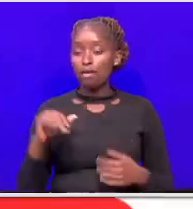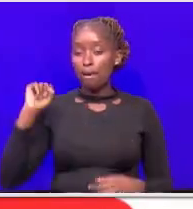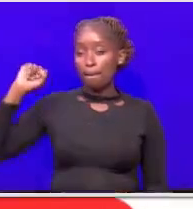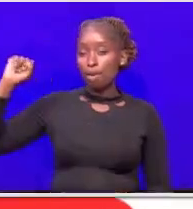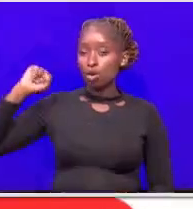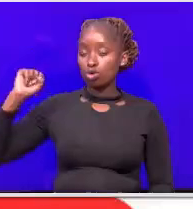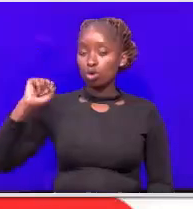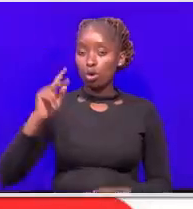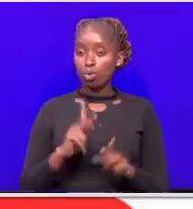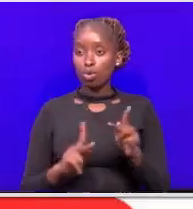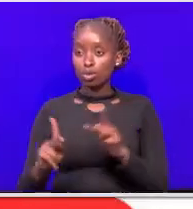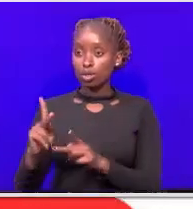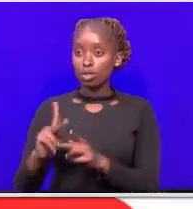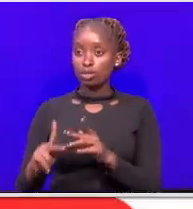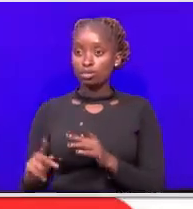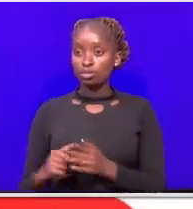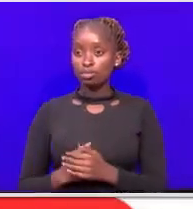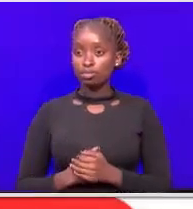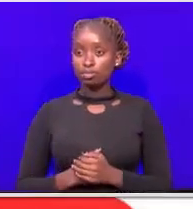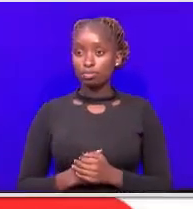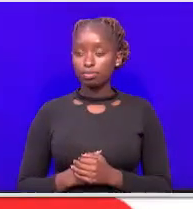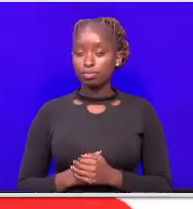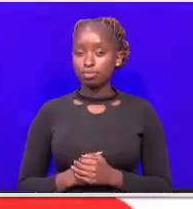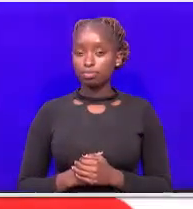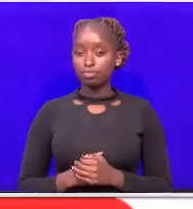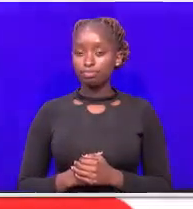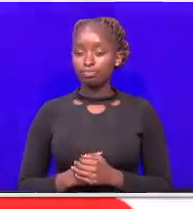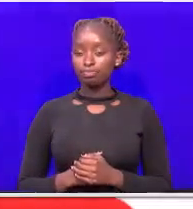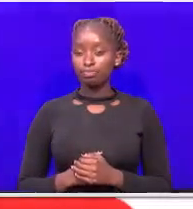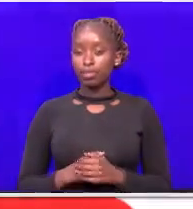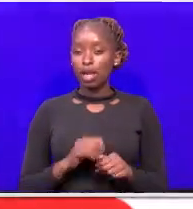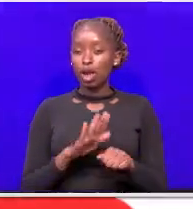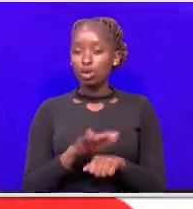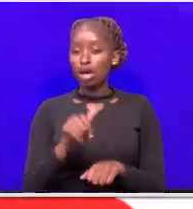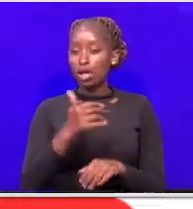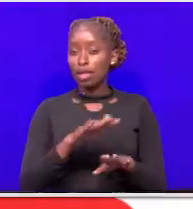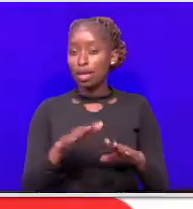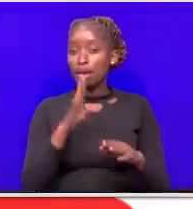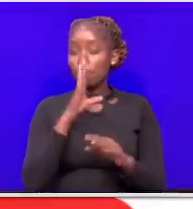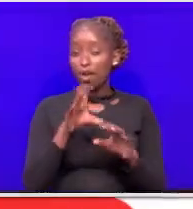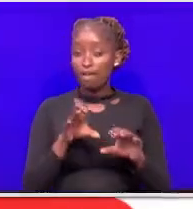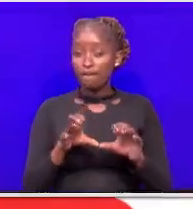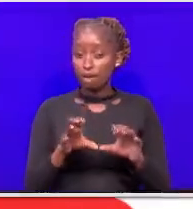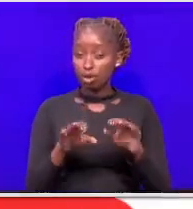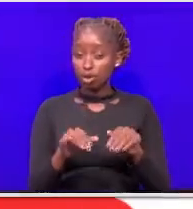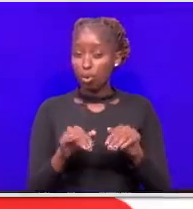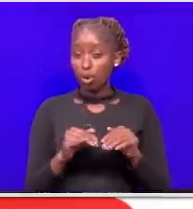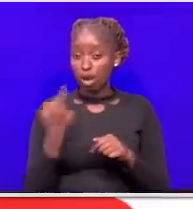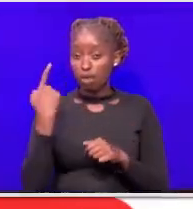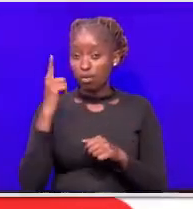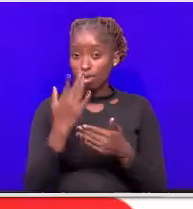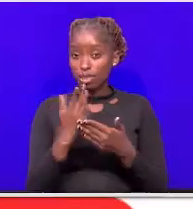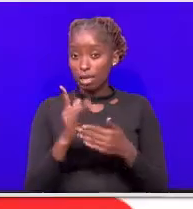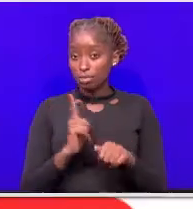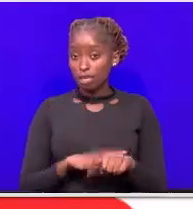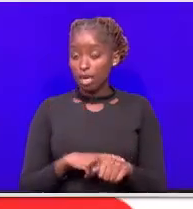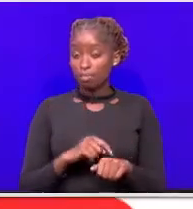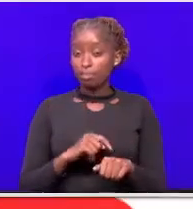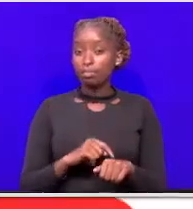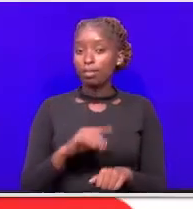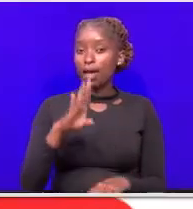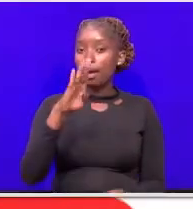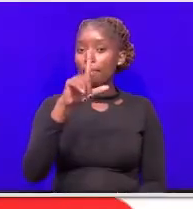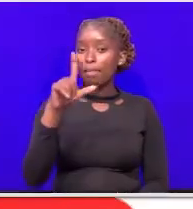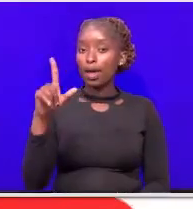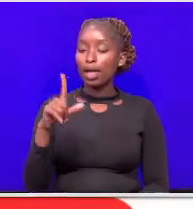Kenya fraternity. Banissa and Magarini, as well as other wards, will be forced to wait for quite some time as the bill in